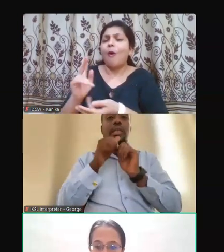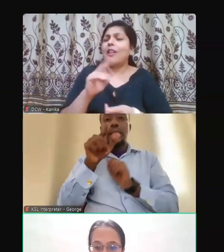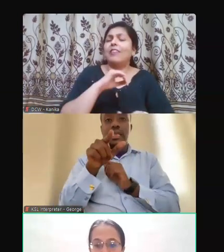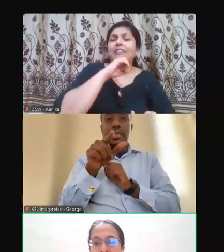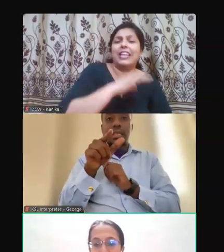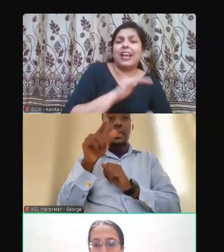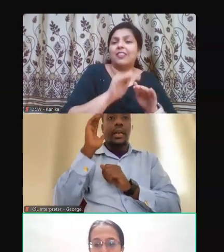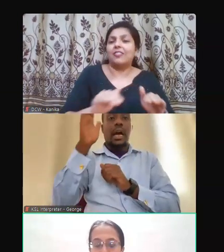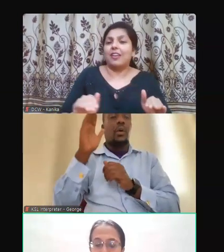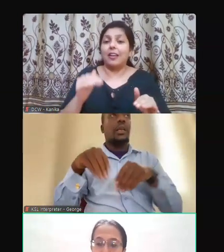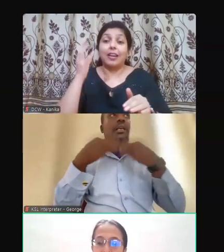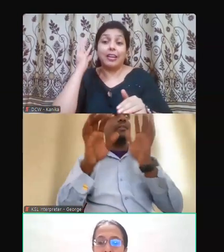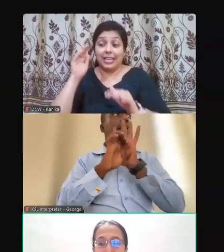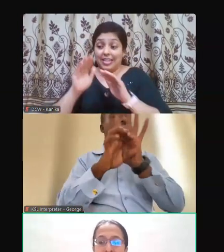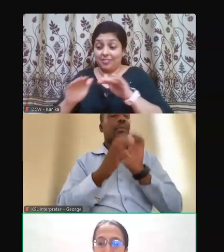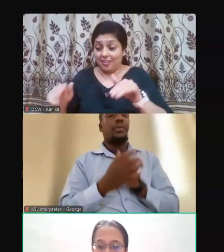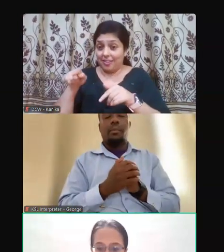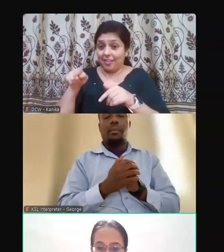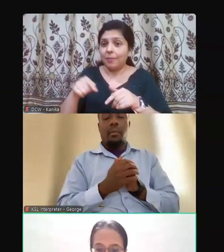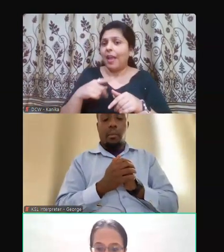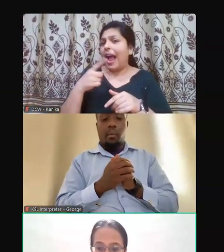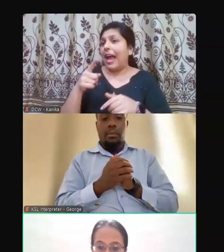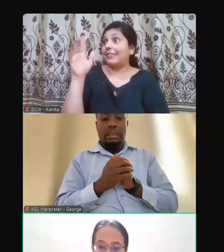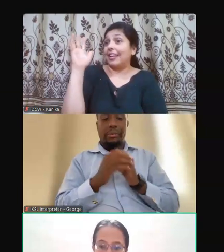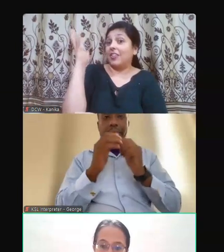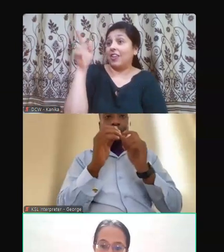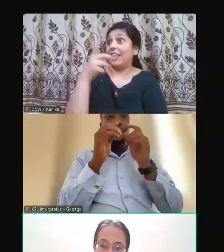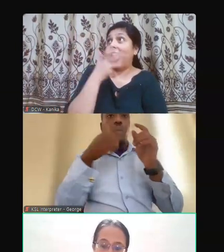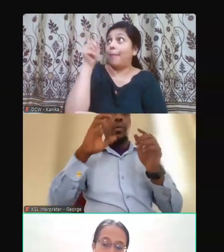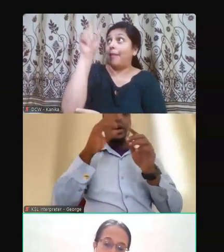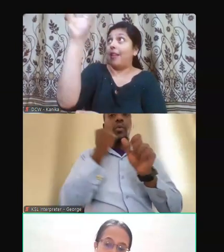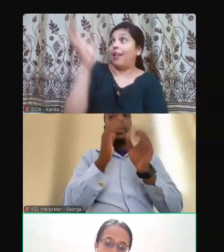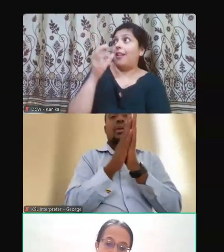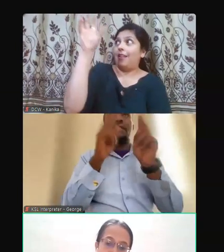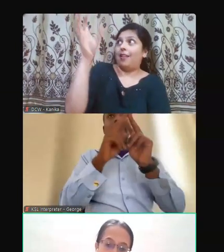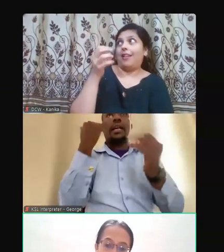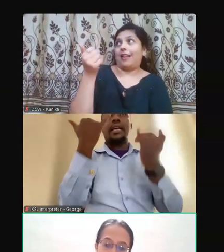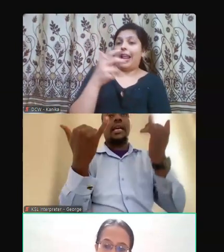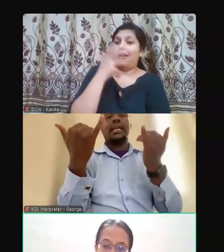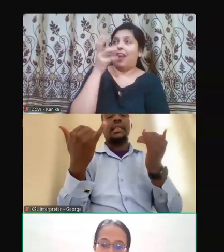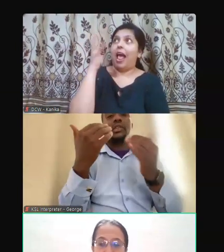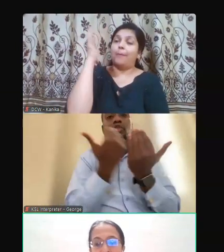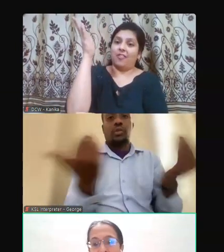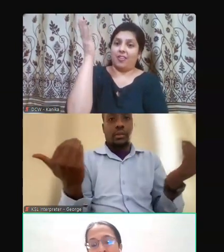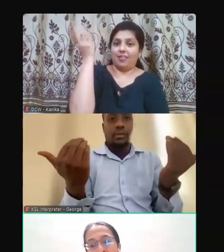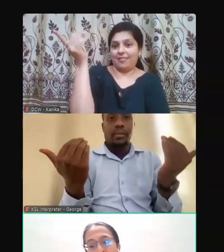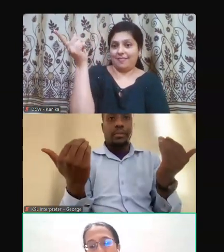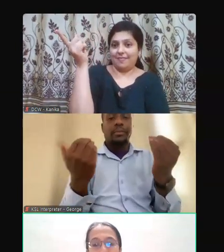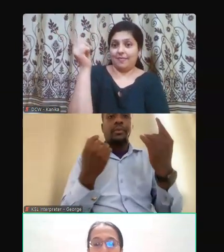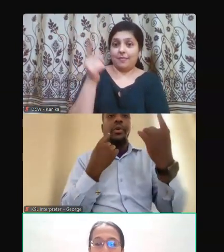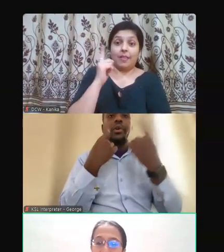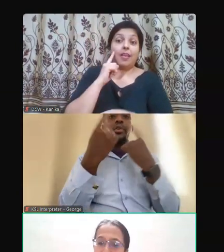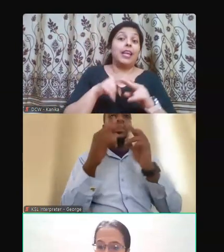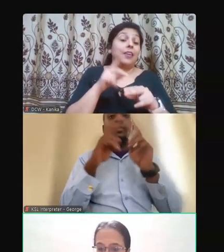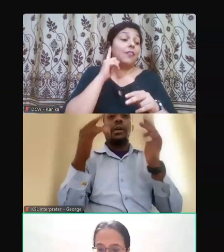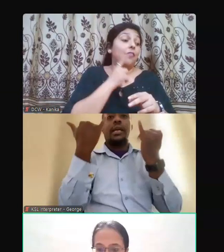with you. If we are working with very young children, if you're talking to very young hearing children, you talk to